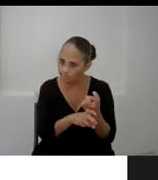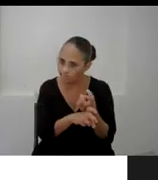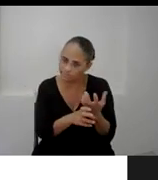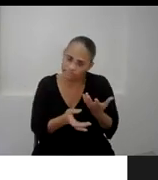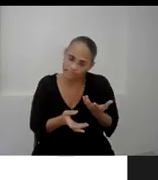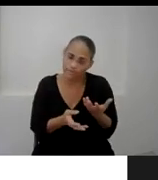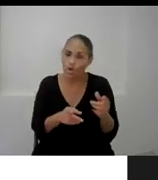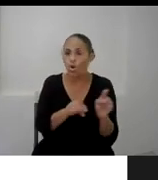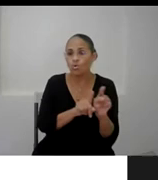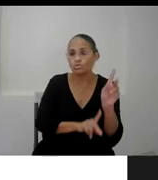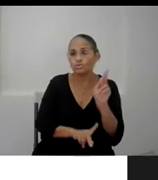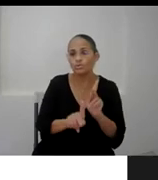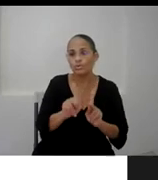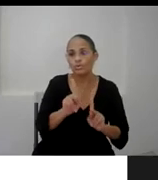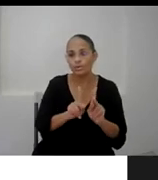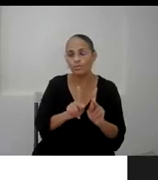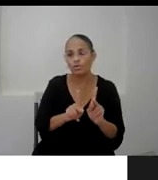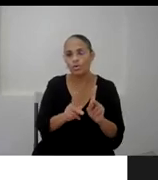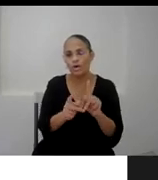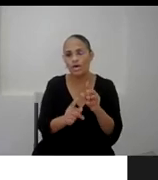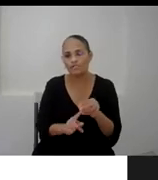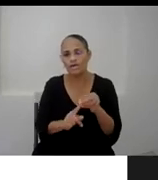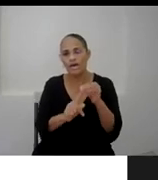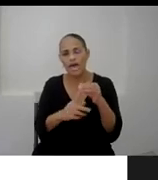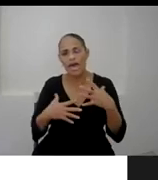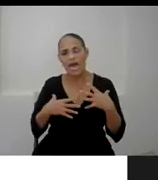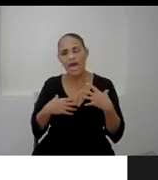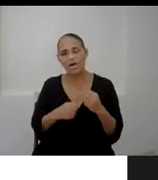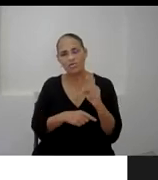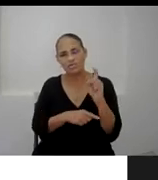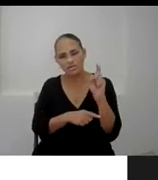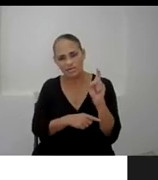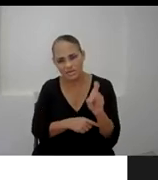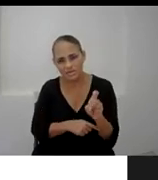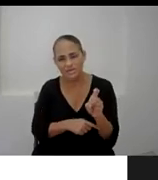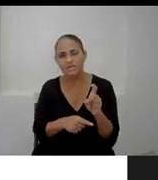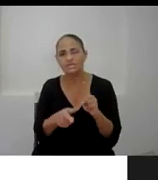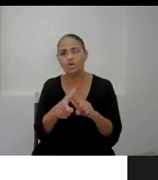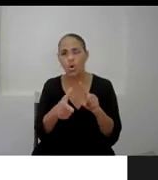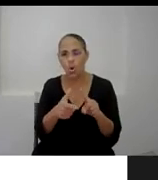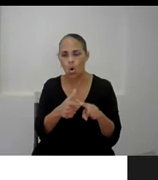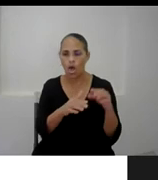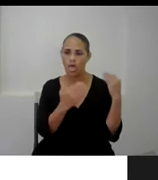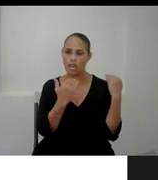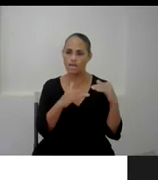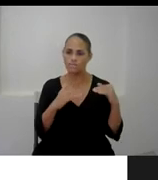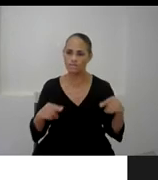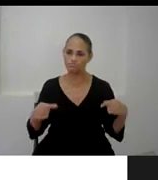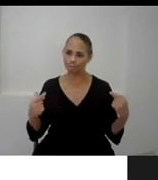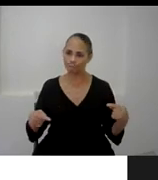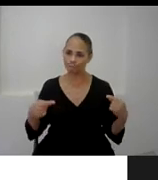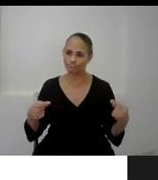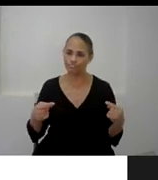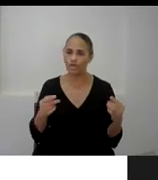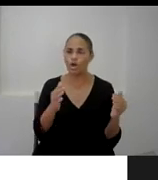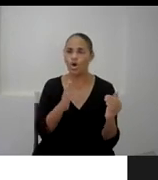Also, people that had significant additional health needs or restricted mobility, they were often people that did